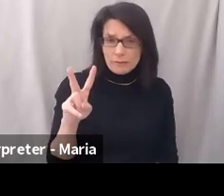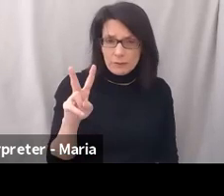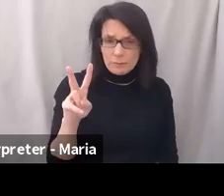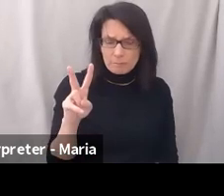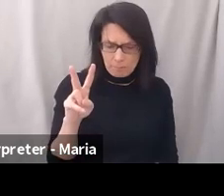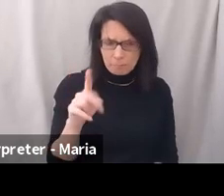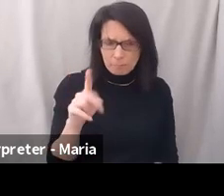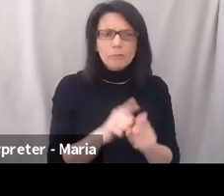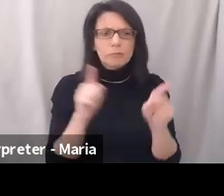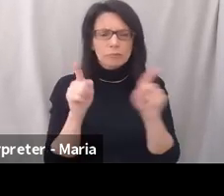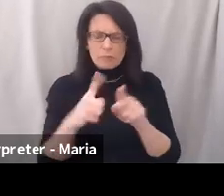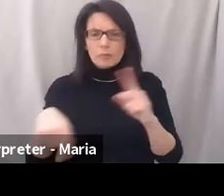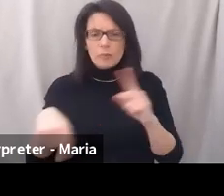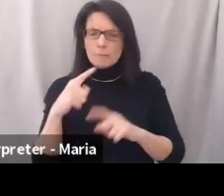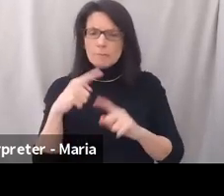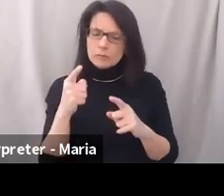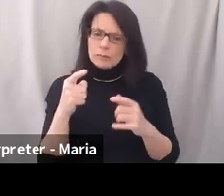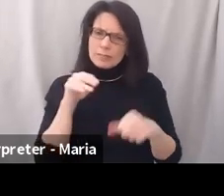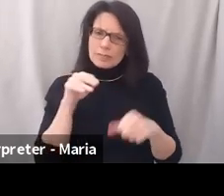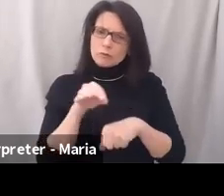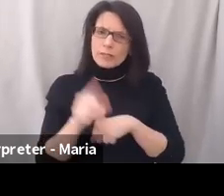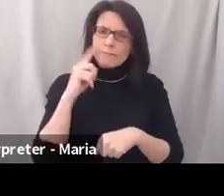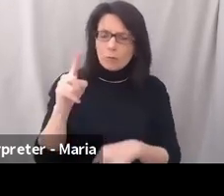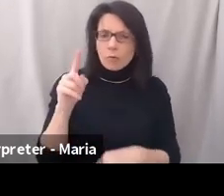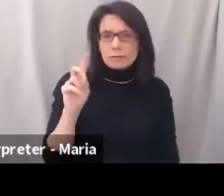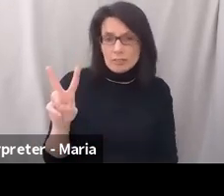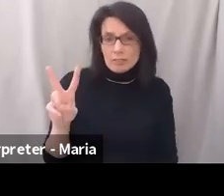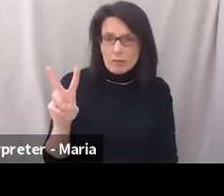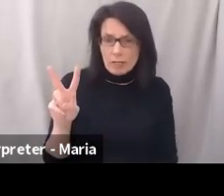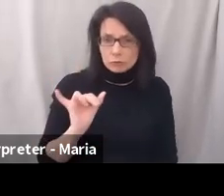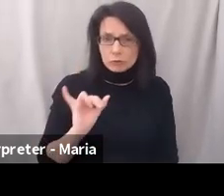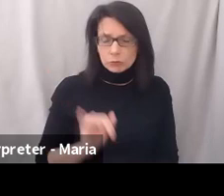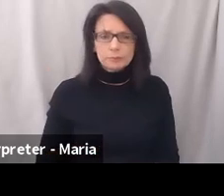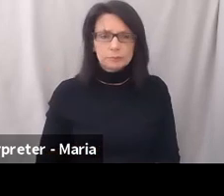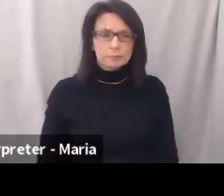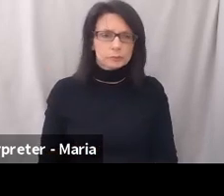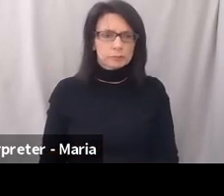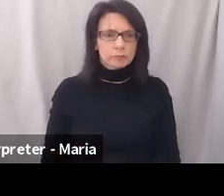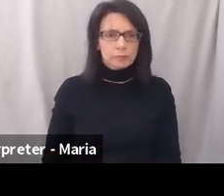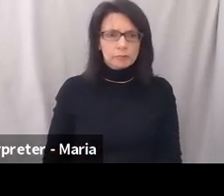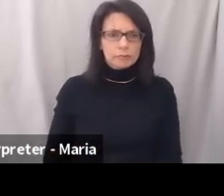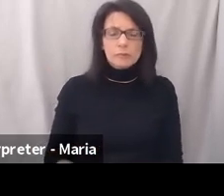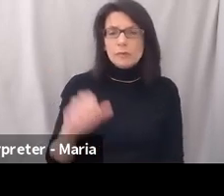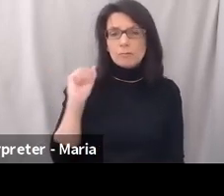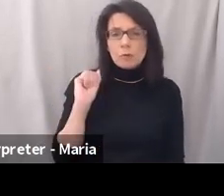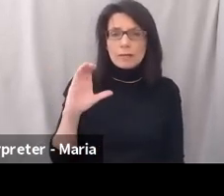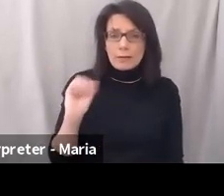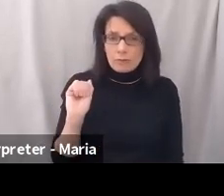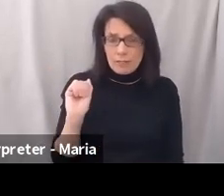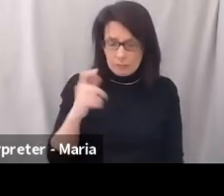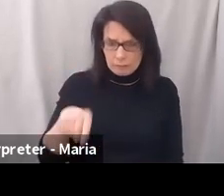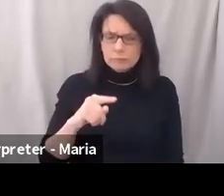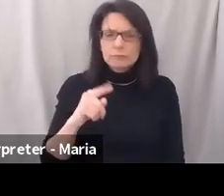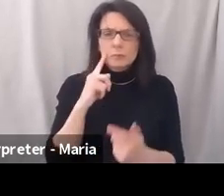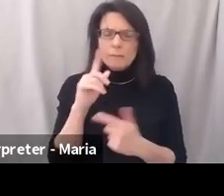counseling for domestic violence. Affordable Care Act provides tax credits and cost